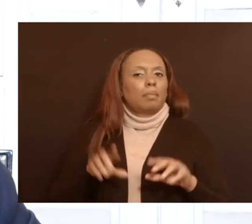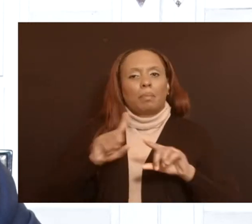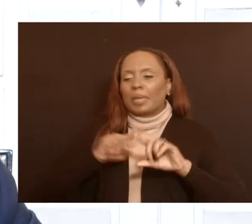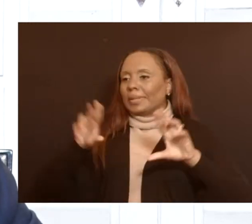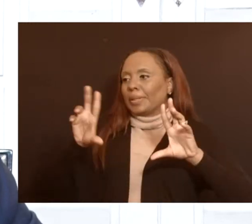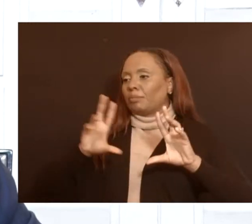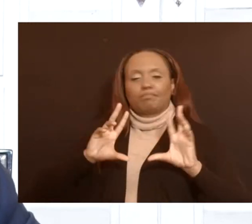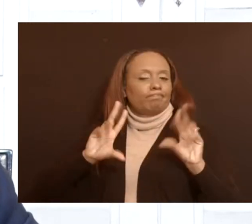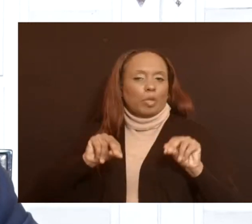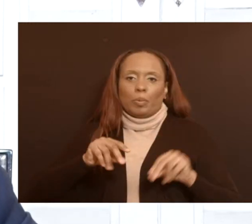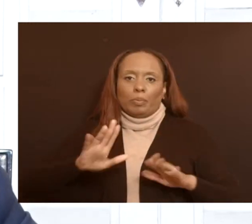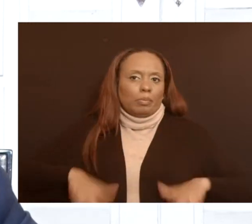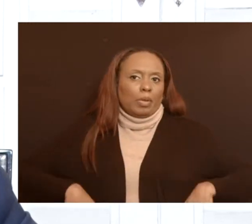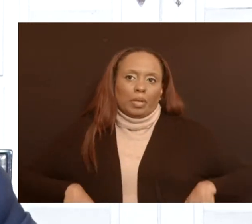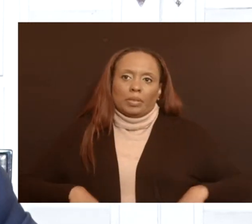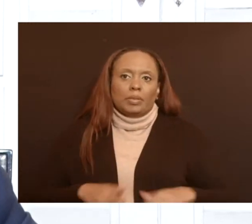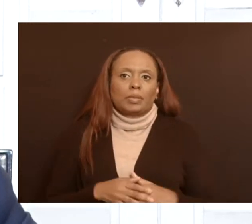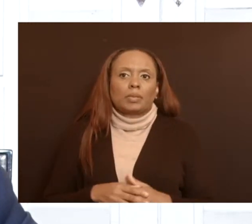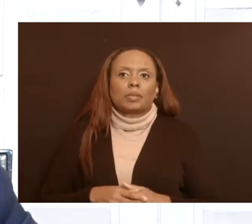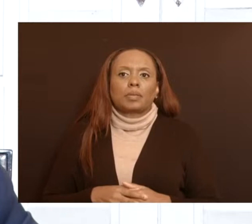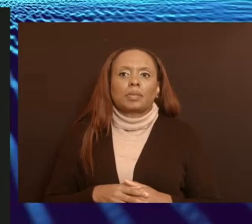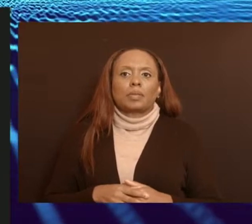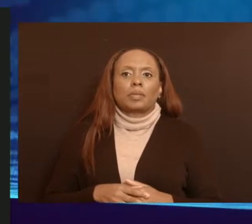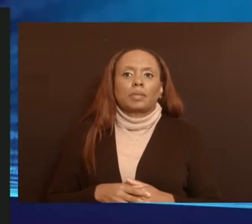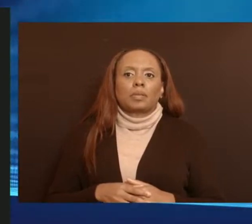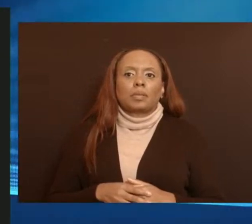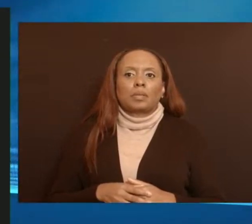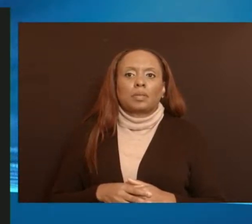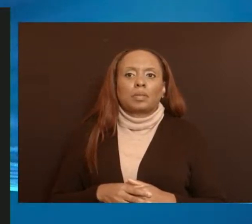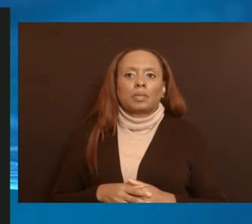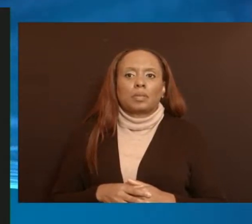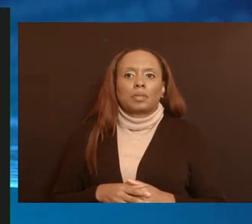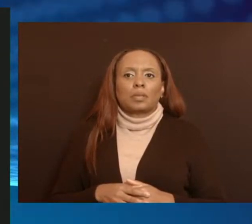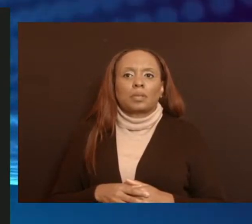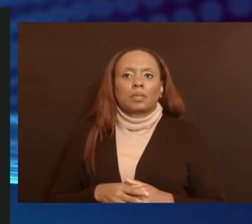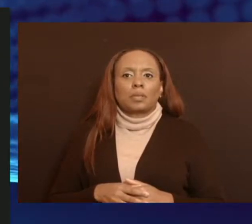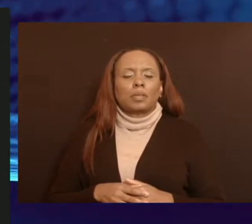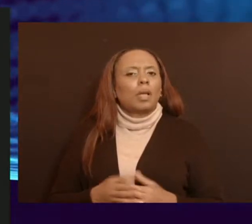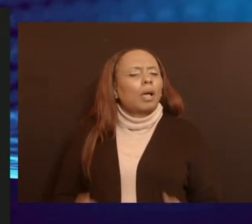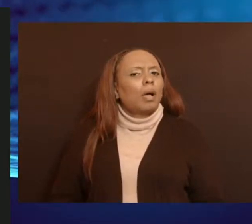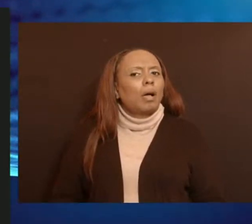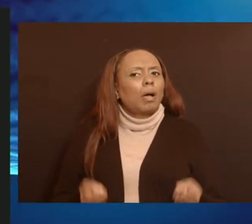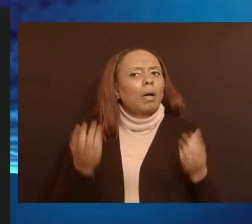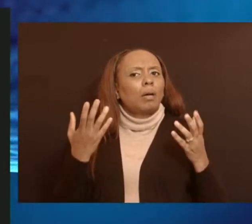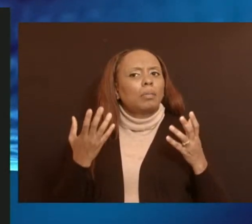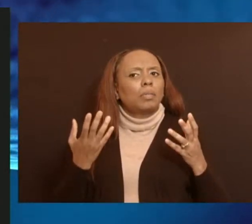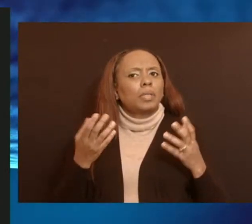point. Right now, can you say how many minors you have in isolation, if any?